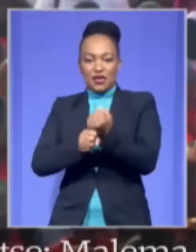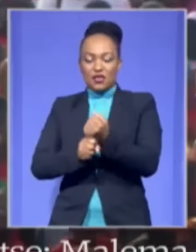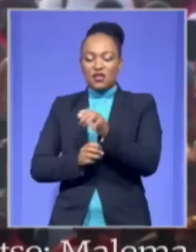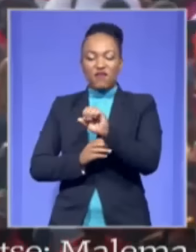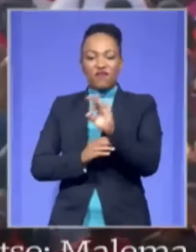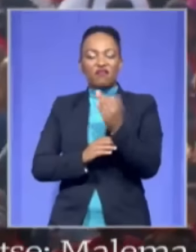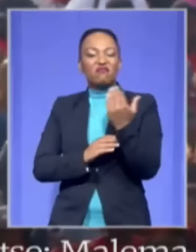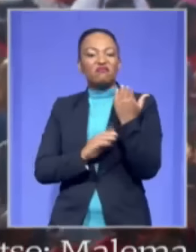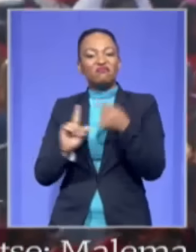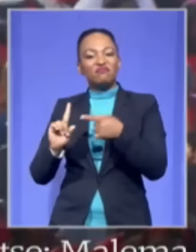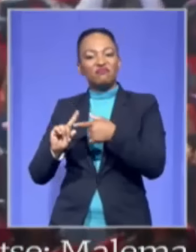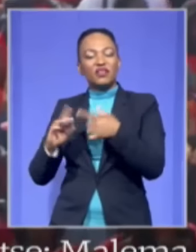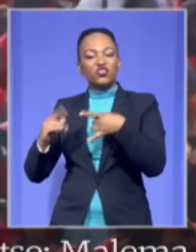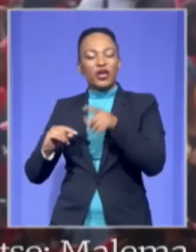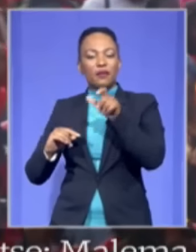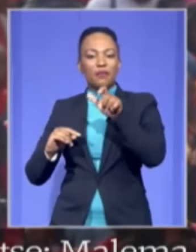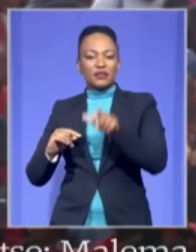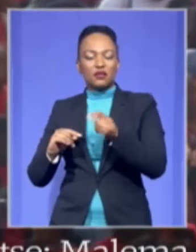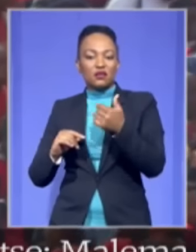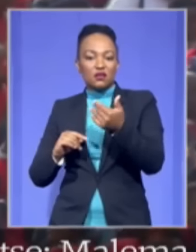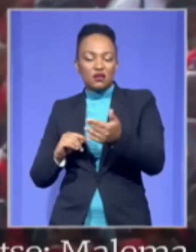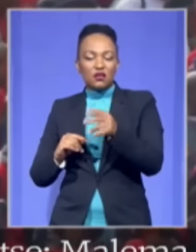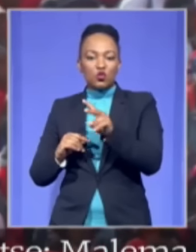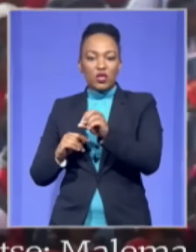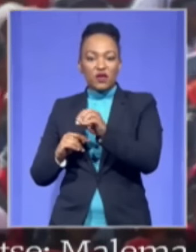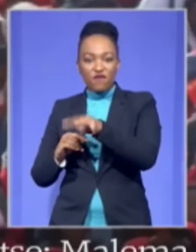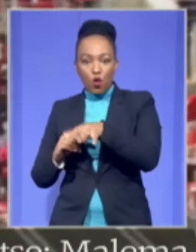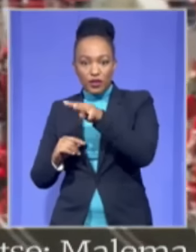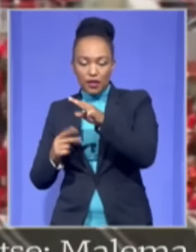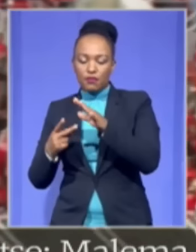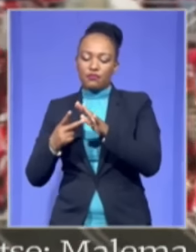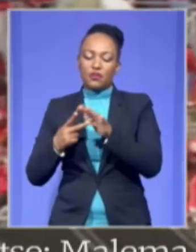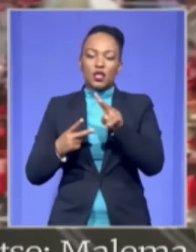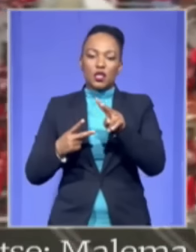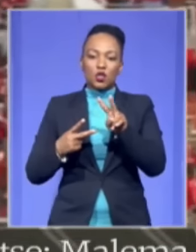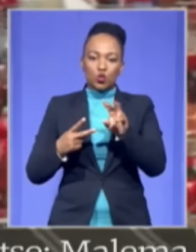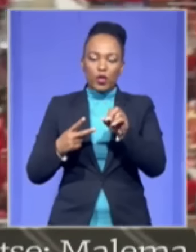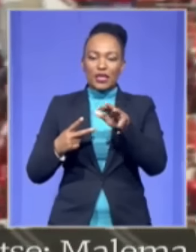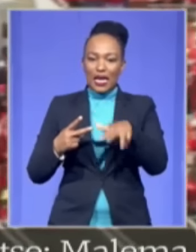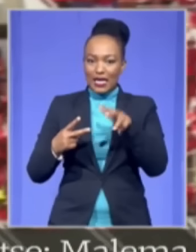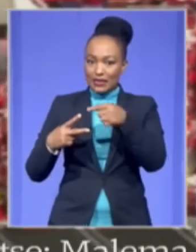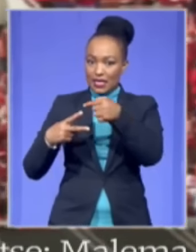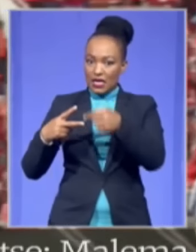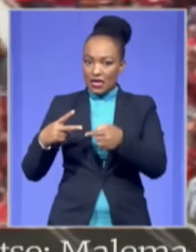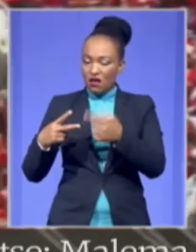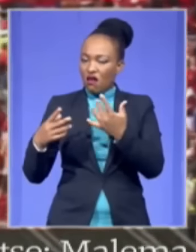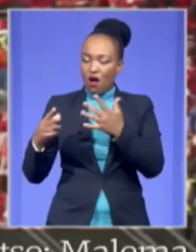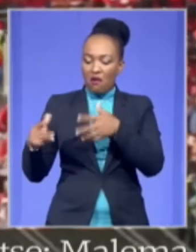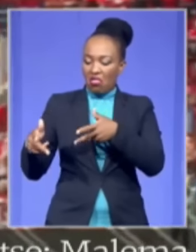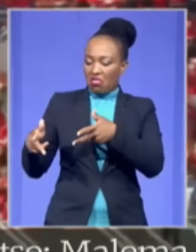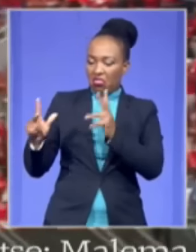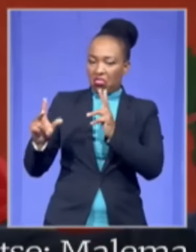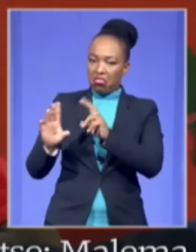setilo wa bosetšhaba magareng ga 2014 le 2019, Dalimpofu o latlhetse seditsi. Fela presidente wa